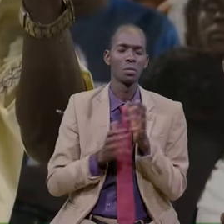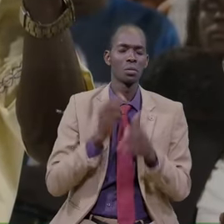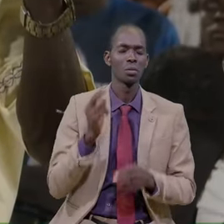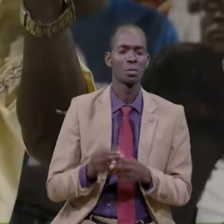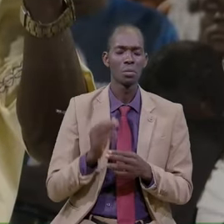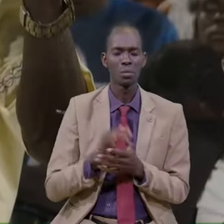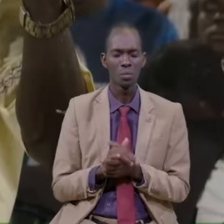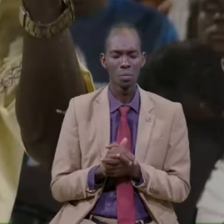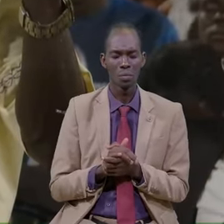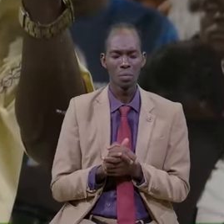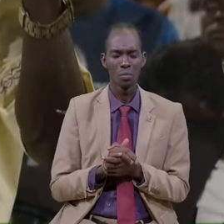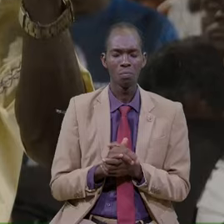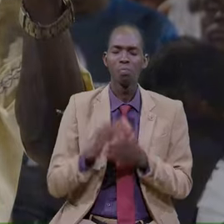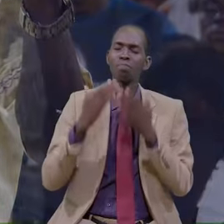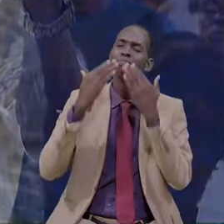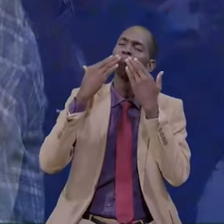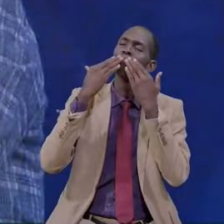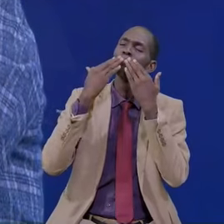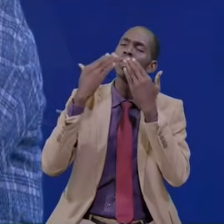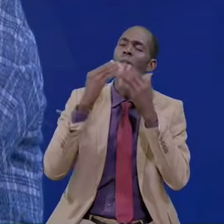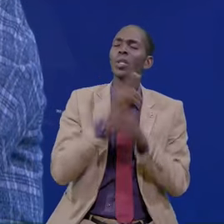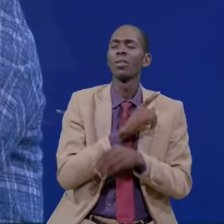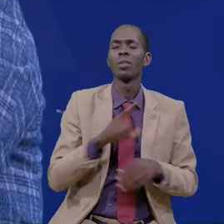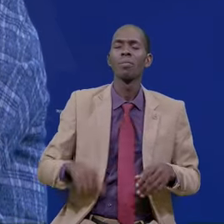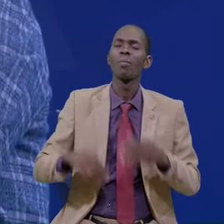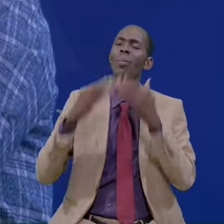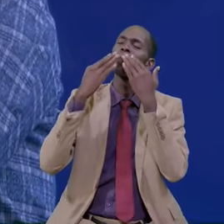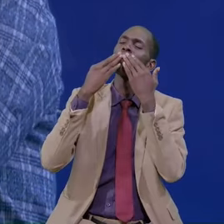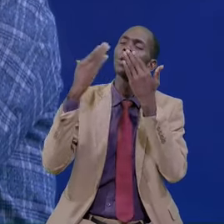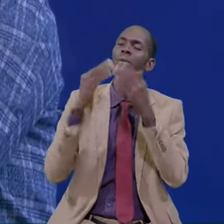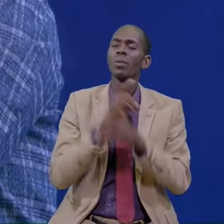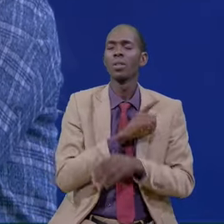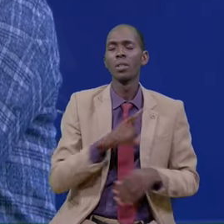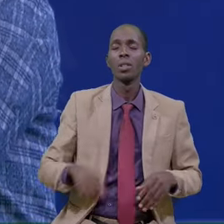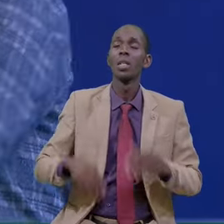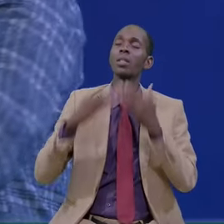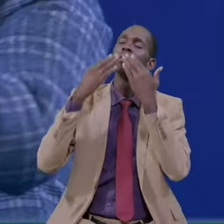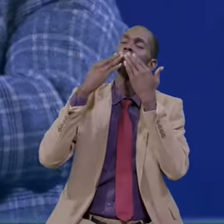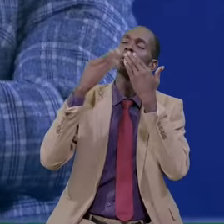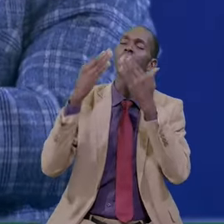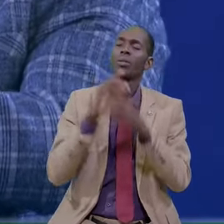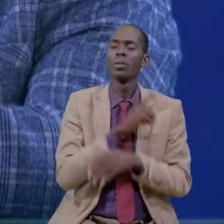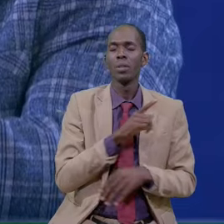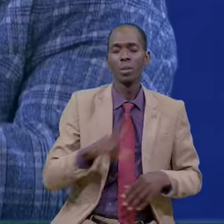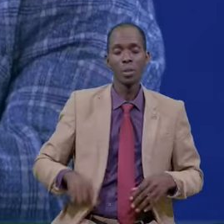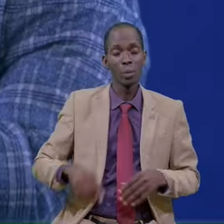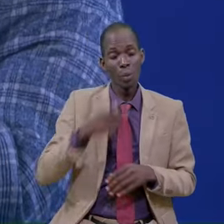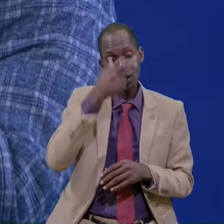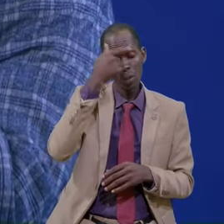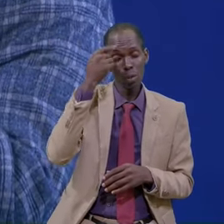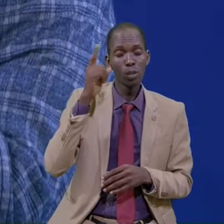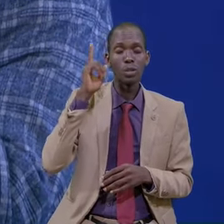even thank you Lord thank you Lord mer thank you Lord mer because your